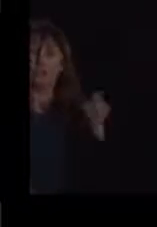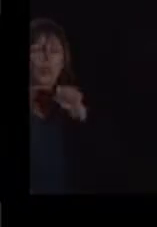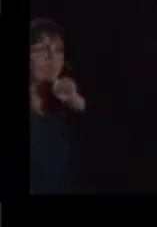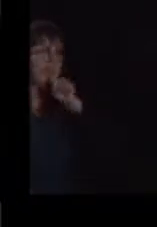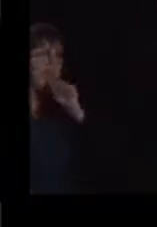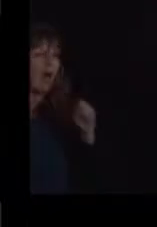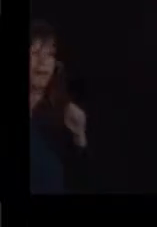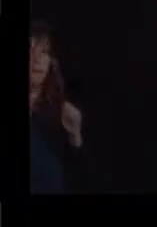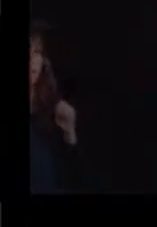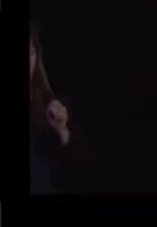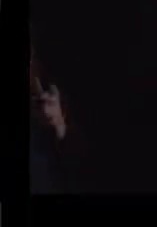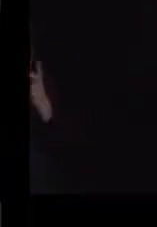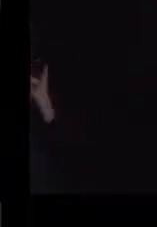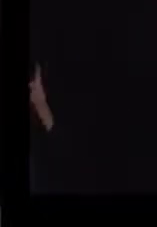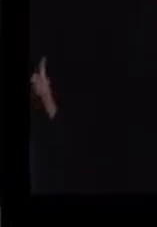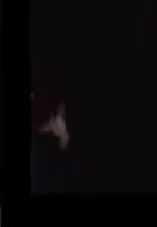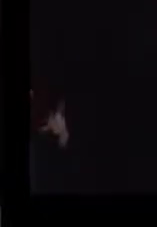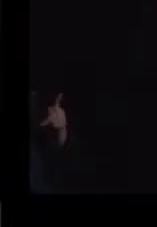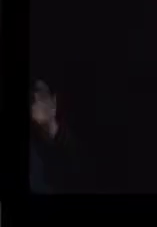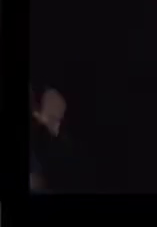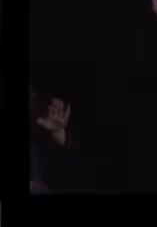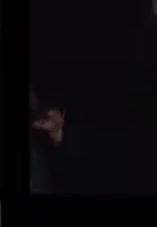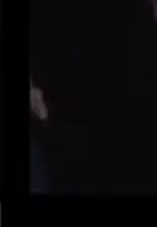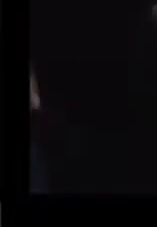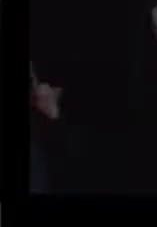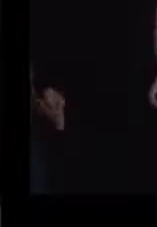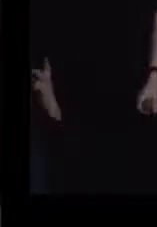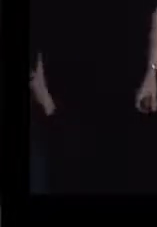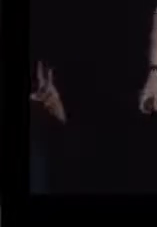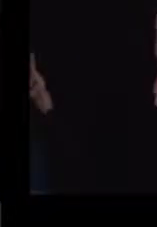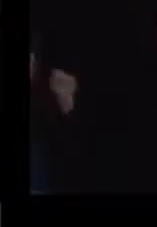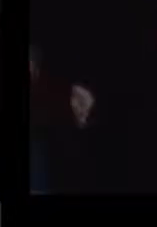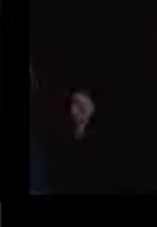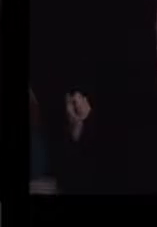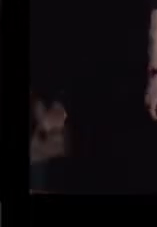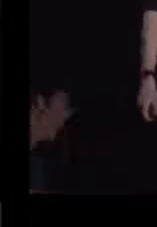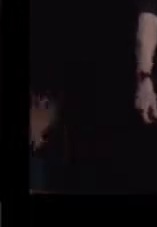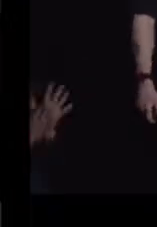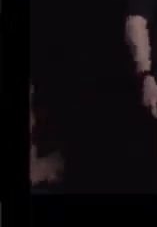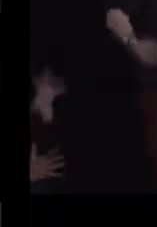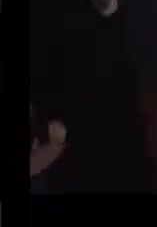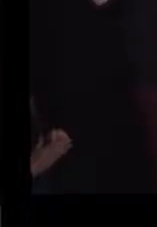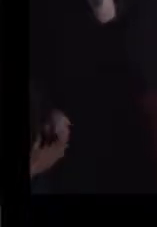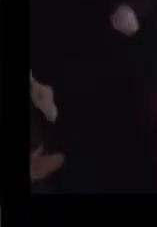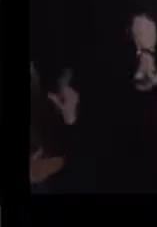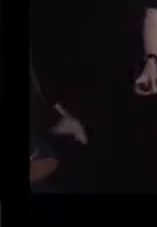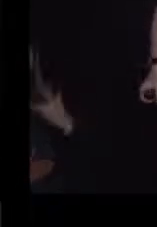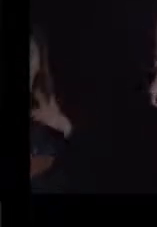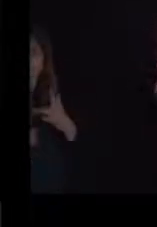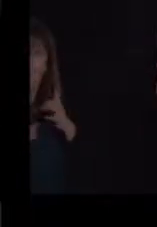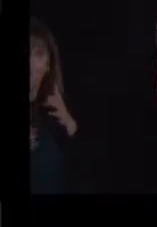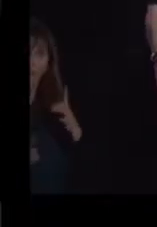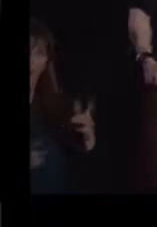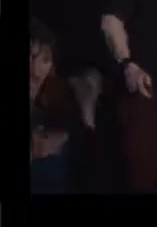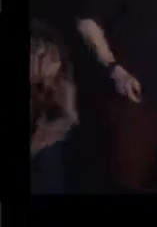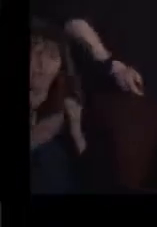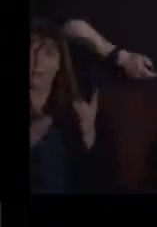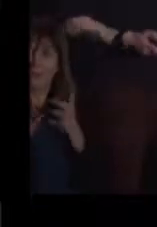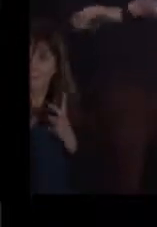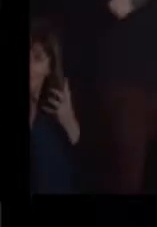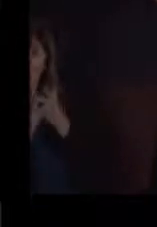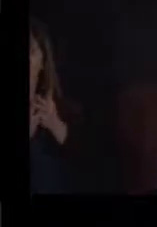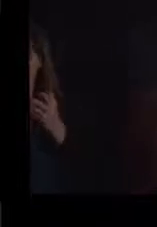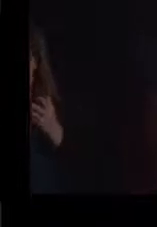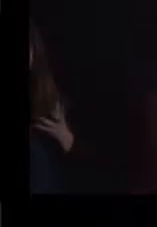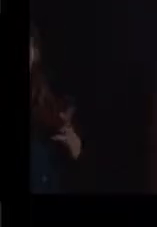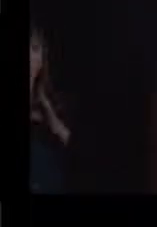definitely, you can tell people are doing something because it fits their style or whatever. And then you just feel all right about it. It's like, it's fine. I'll just draw droplets